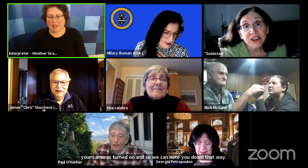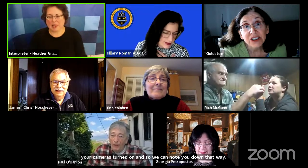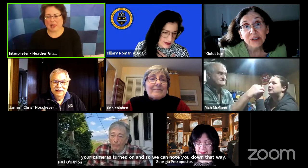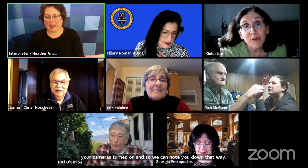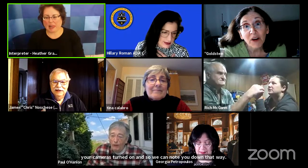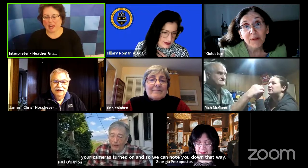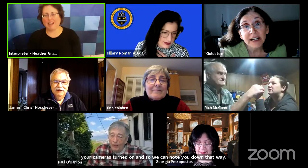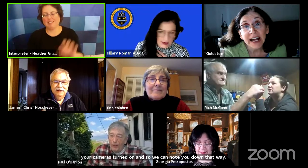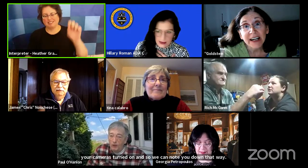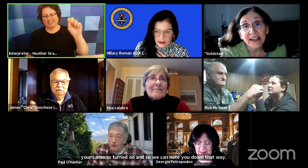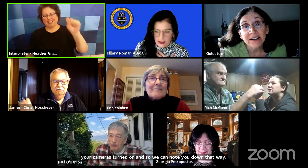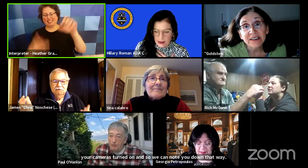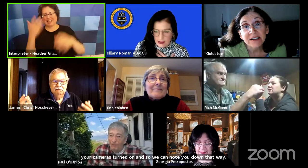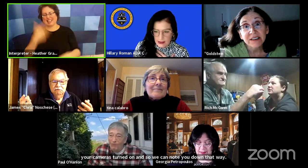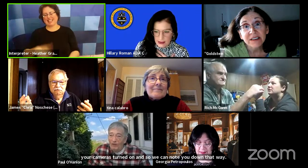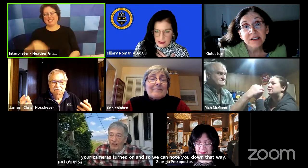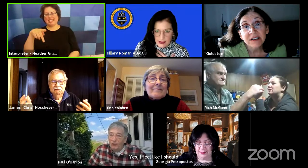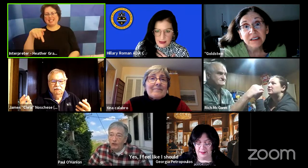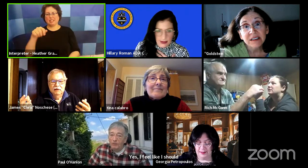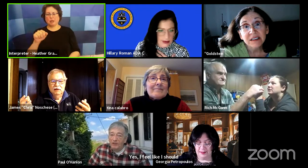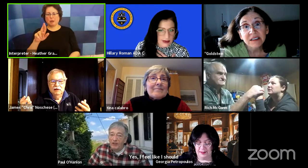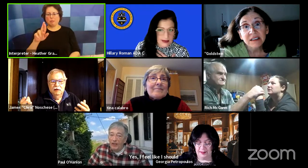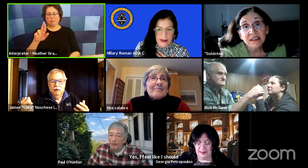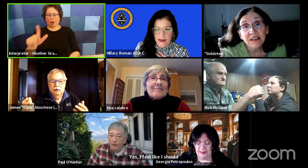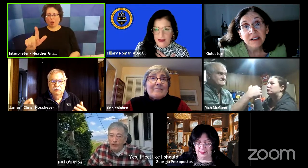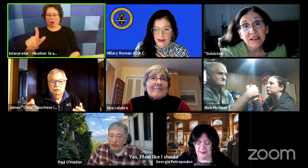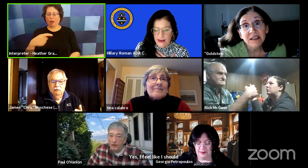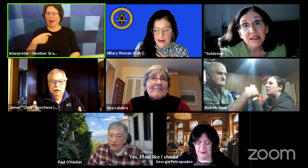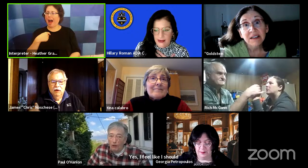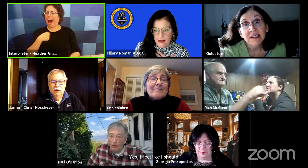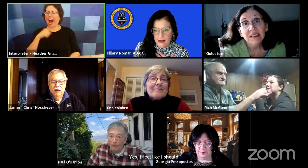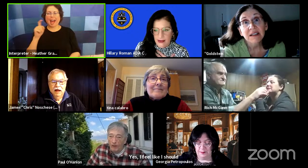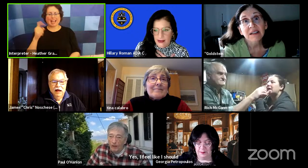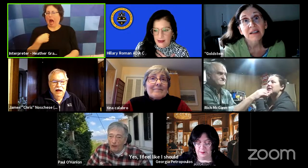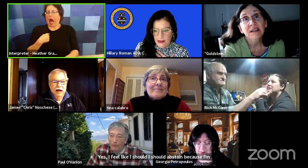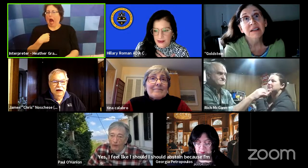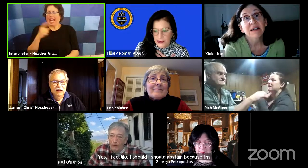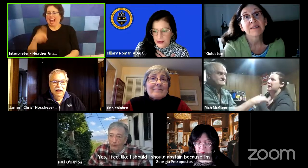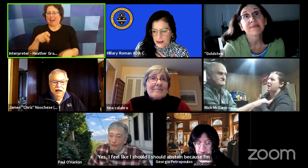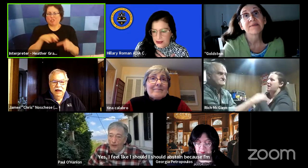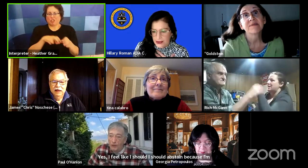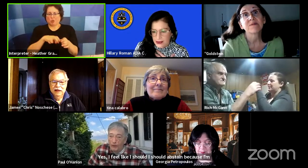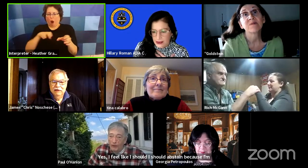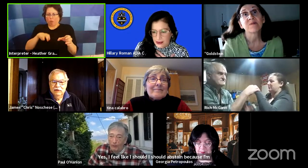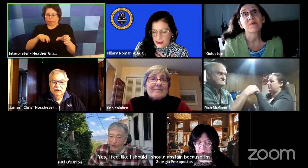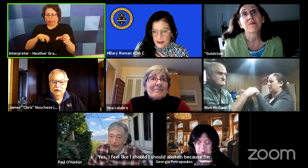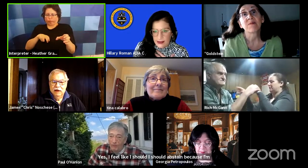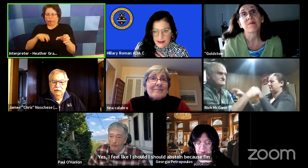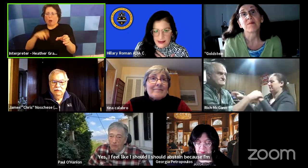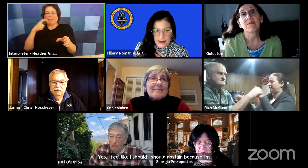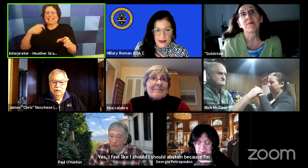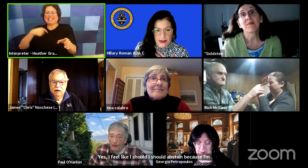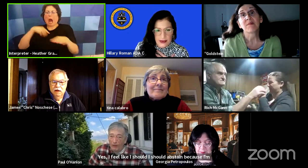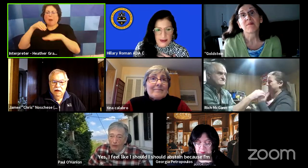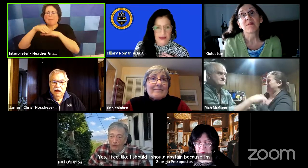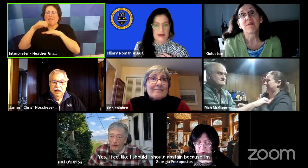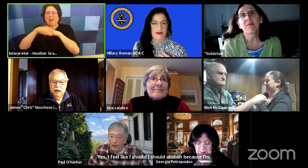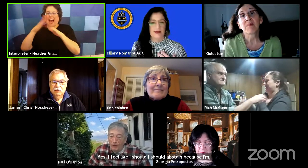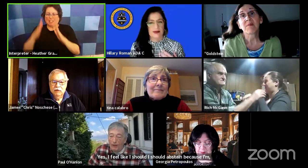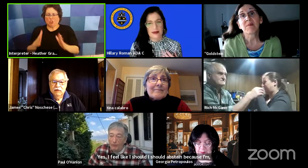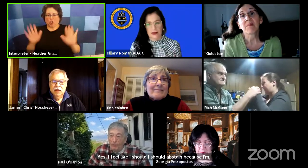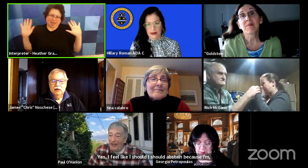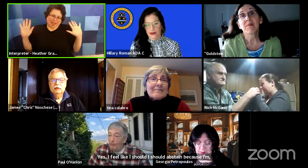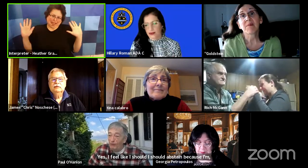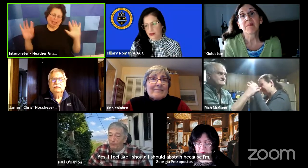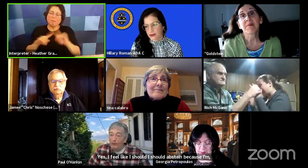Yes, I feel like I should abstain because I'm on the advisory committee, but